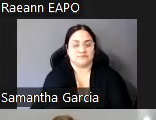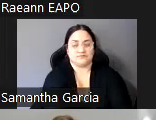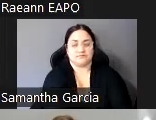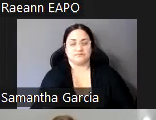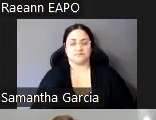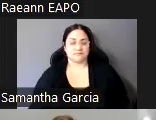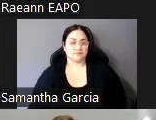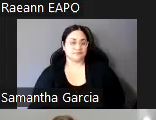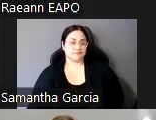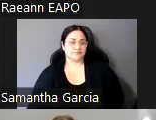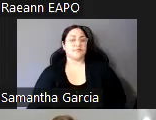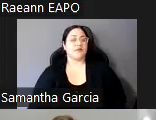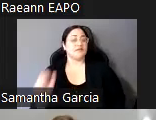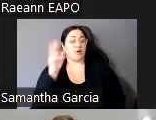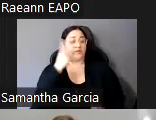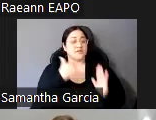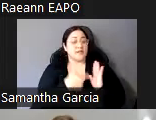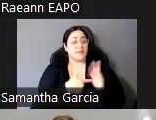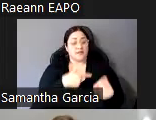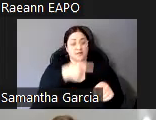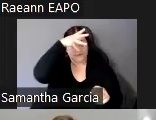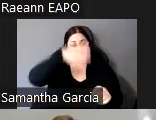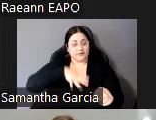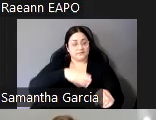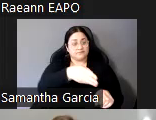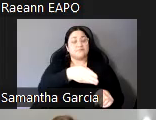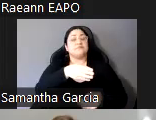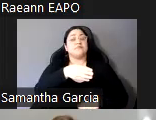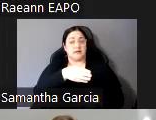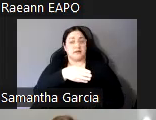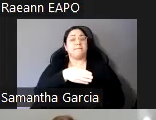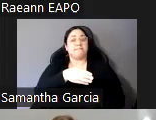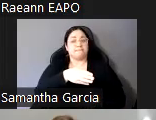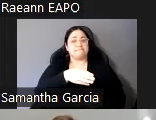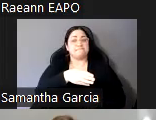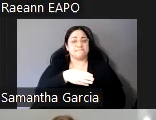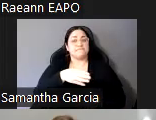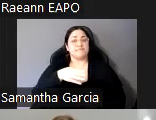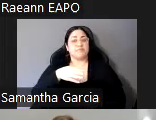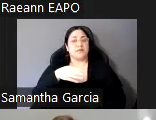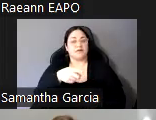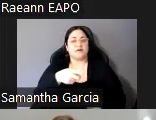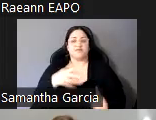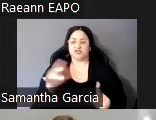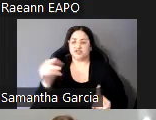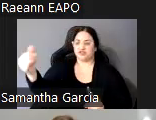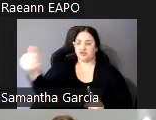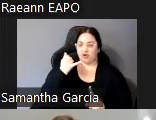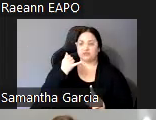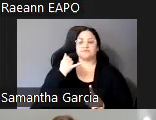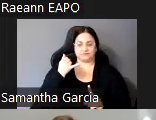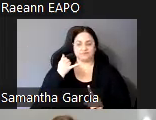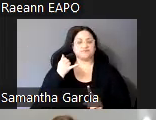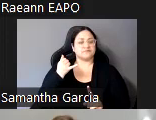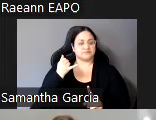was in trouble. They were in a car accident and they found drugs in his grandson's car. I actually, through our